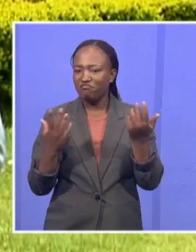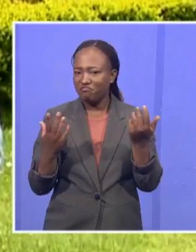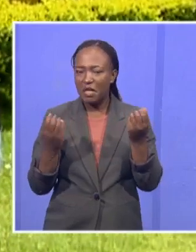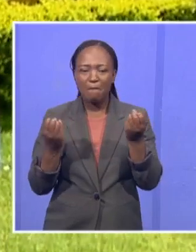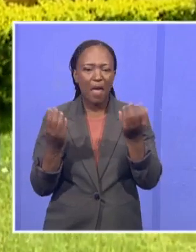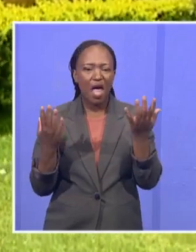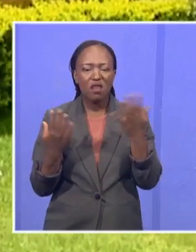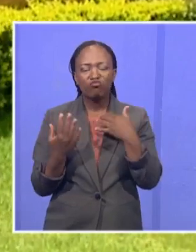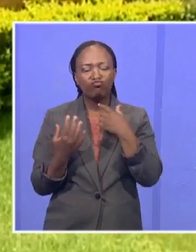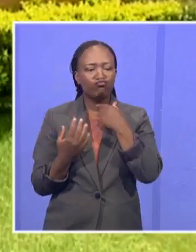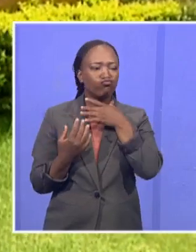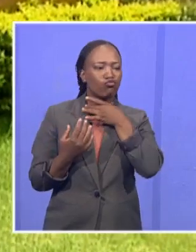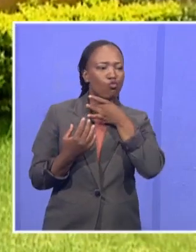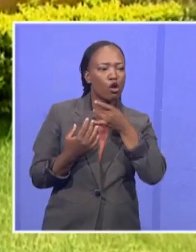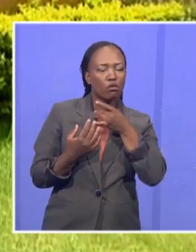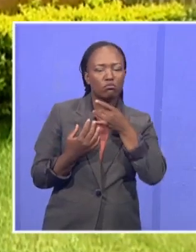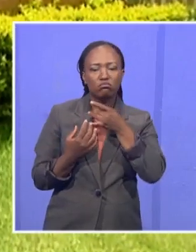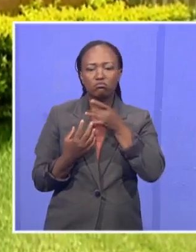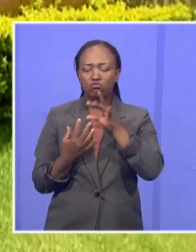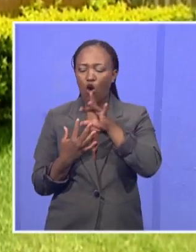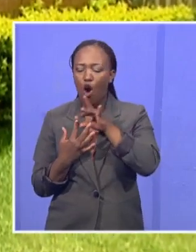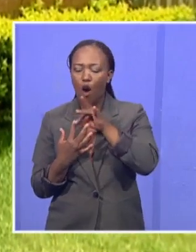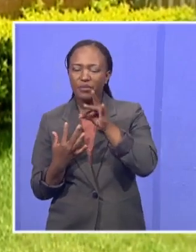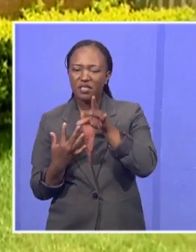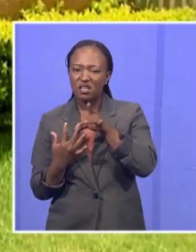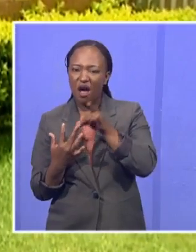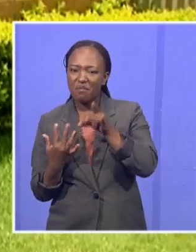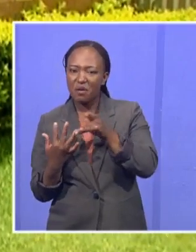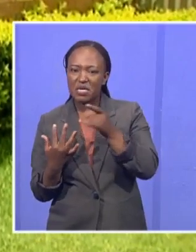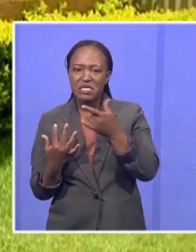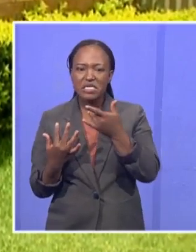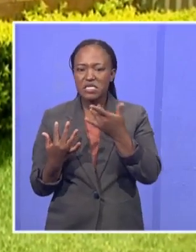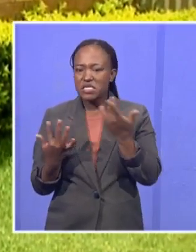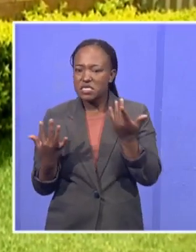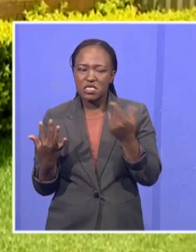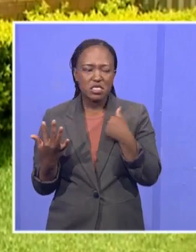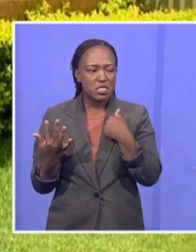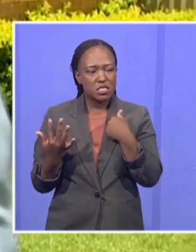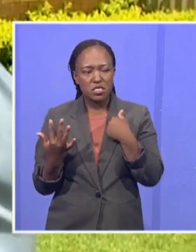many options. They literally have the world on their